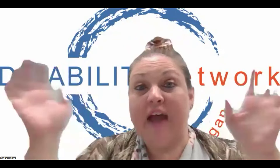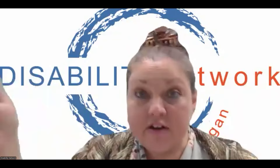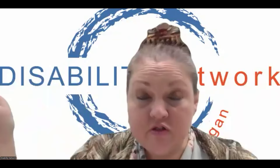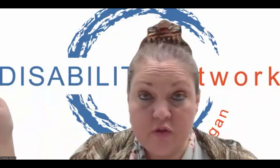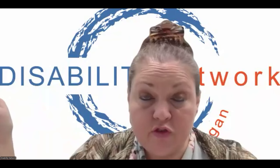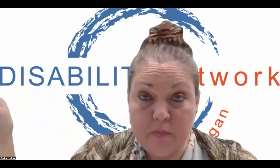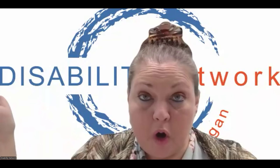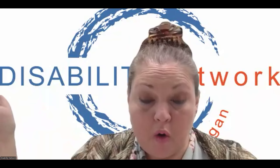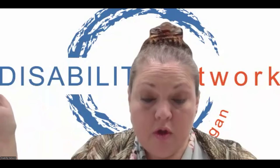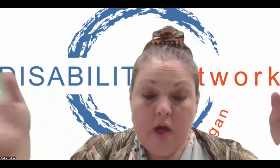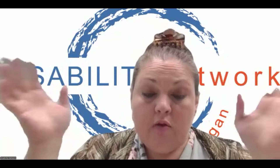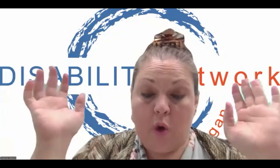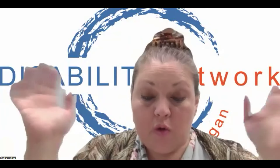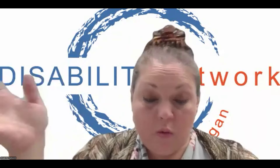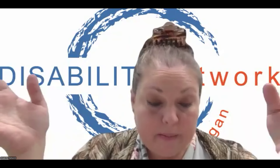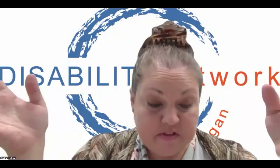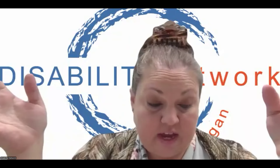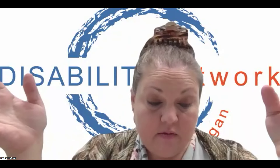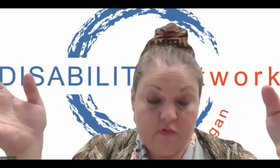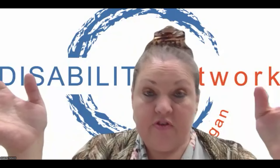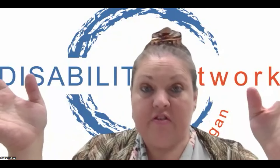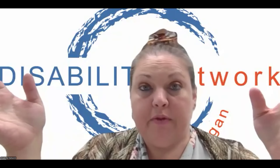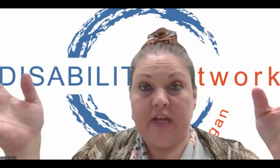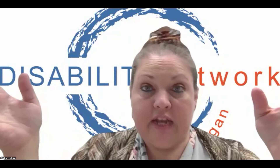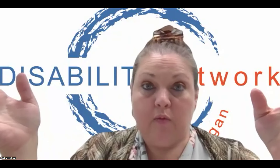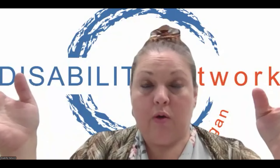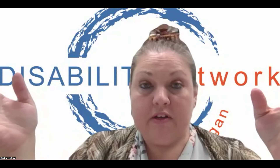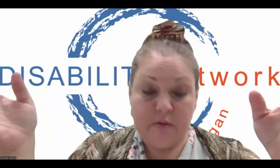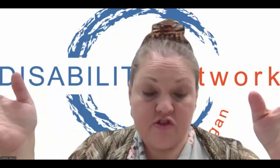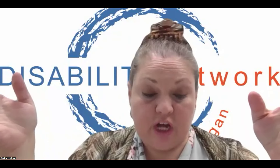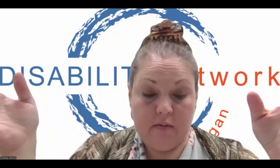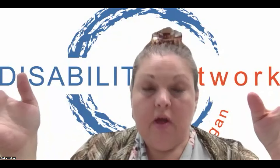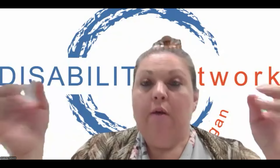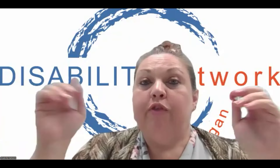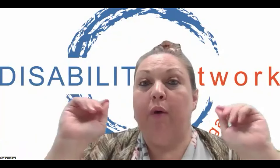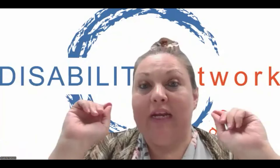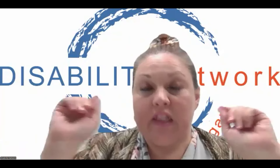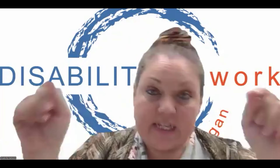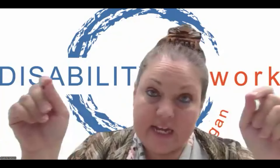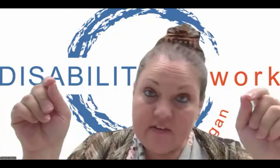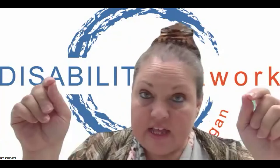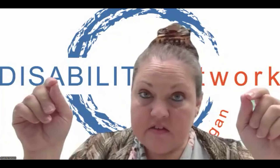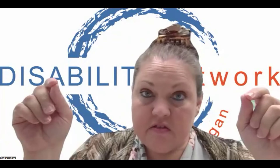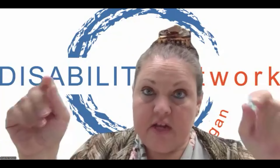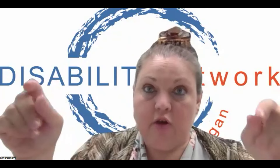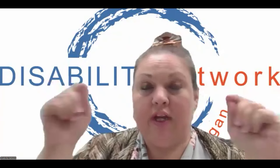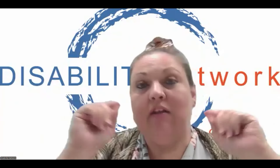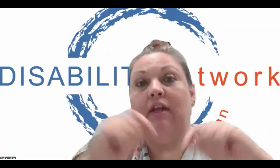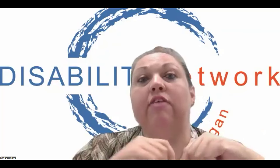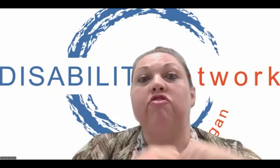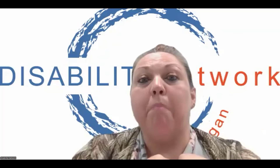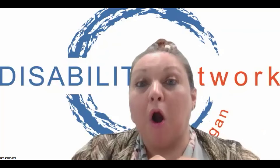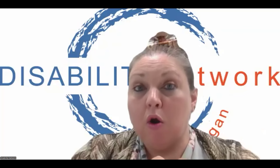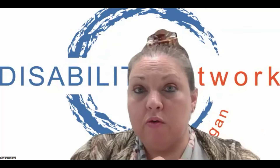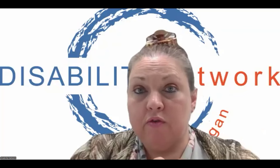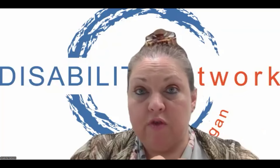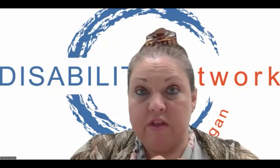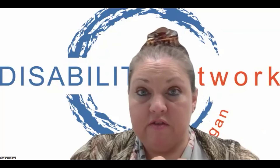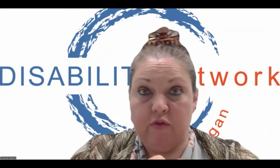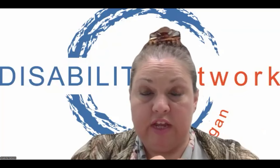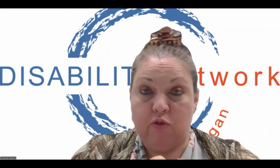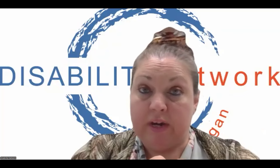you have not registered for tomorrow, go to our website for Disability Network West Michigan. You want to click on events, and you're going to click on